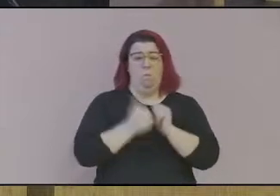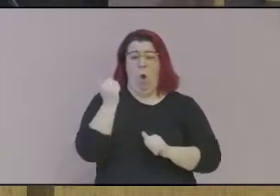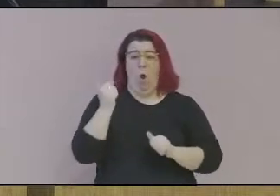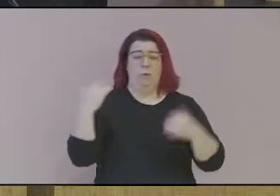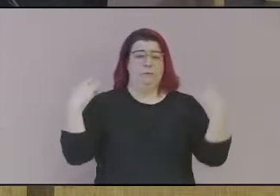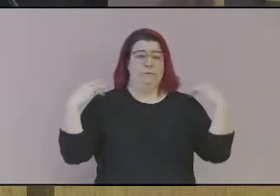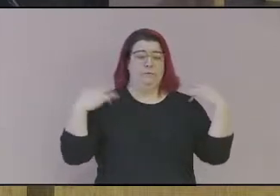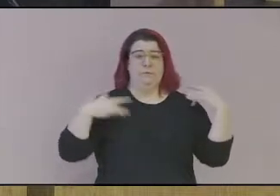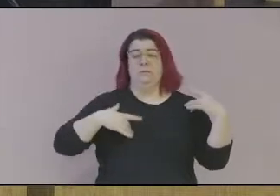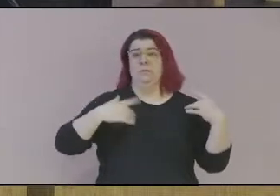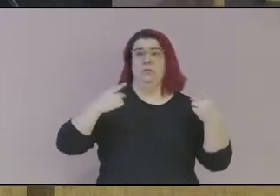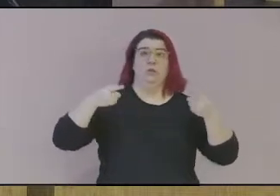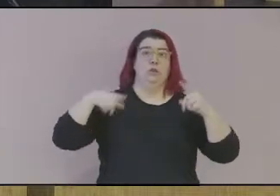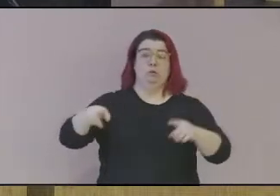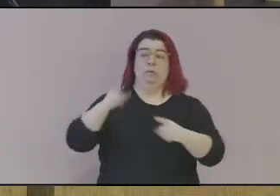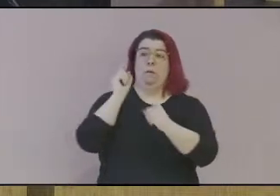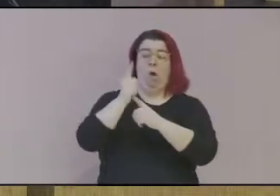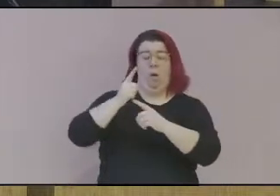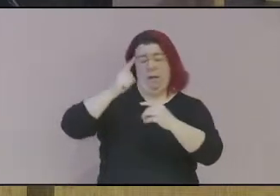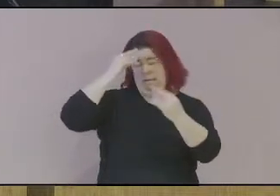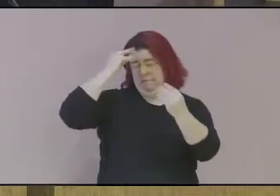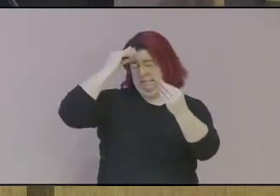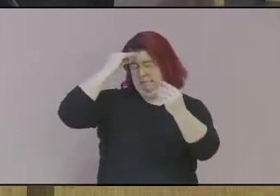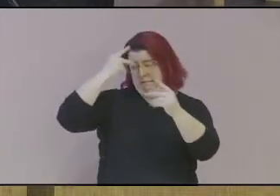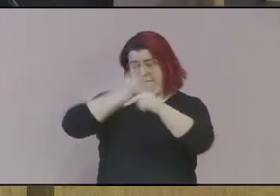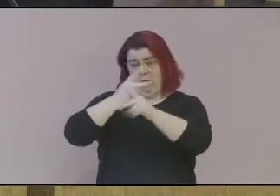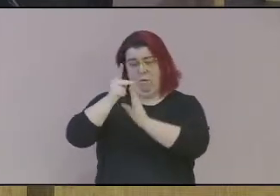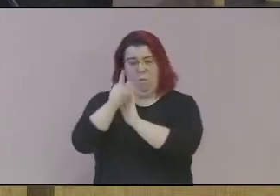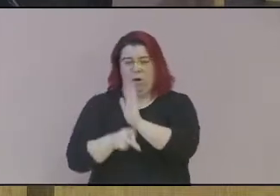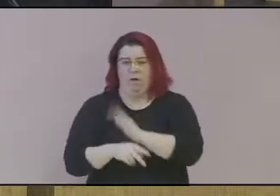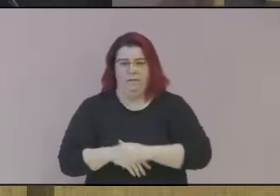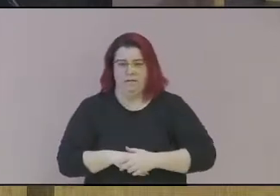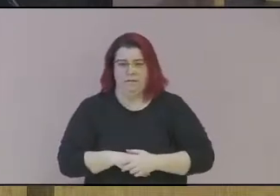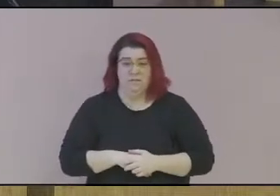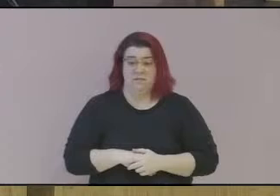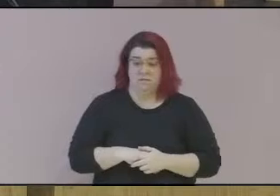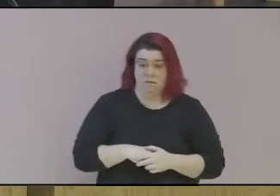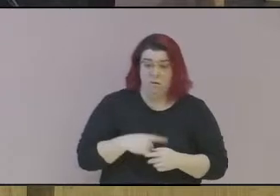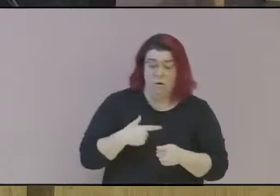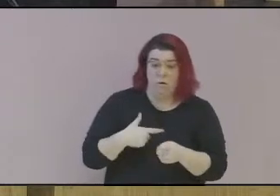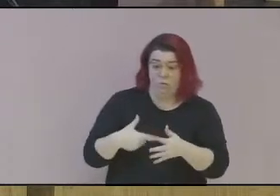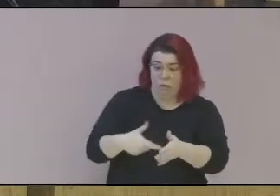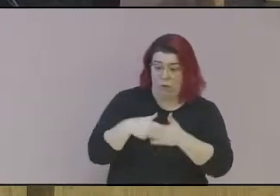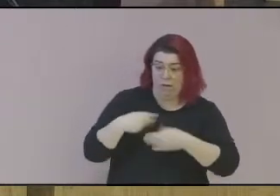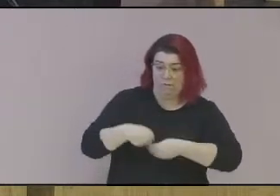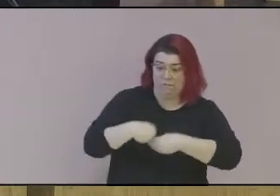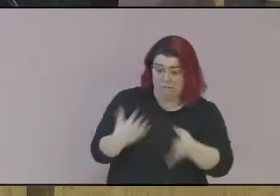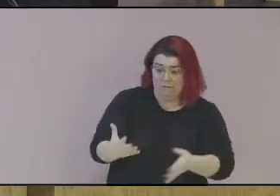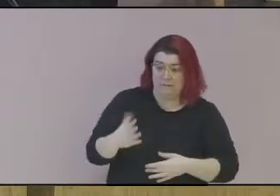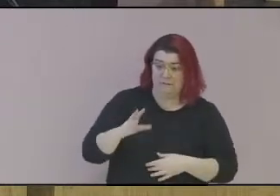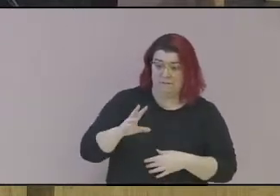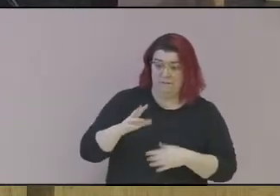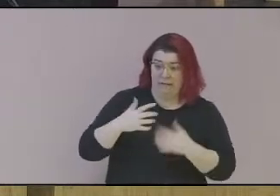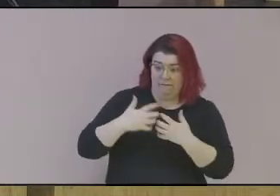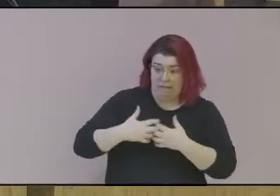with protocols with a long line of people waiting for a ventilator and having to say no.